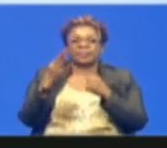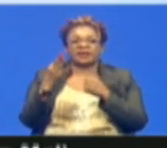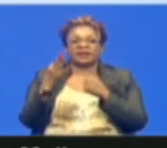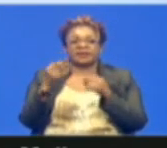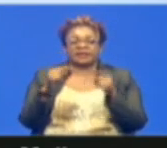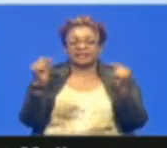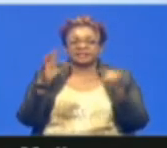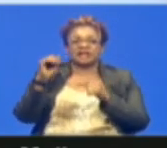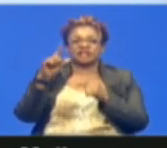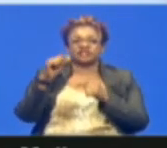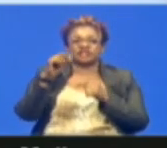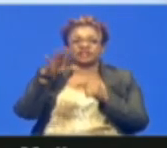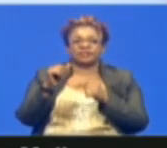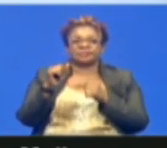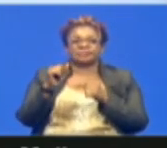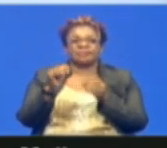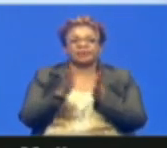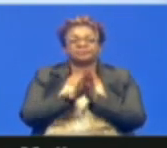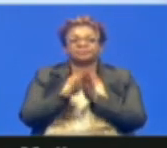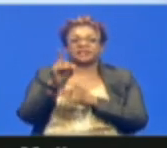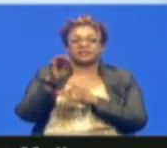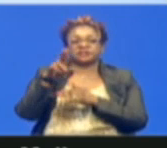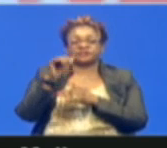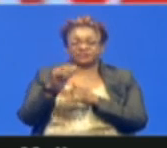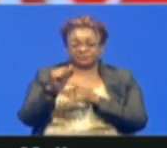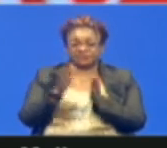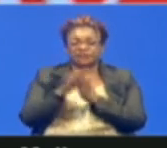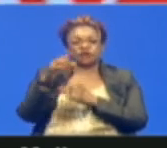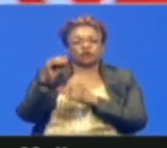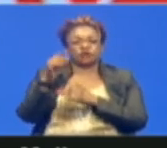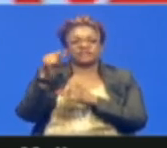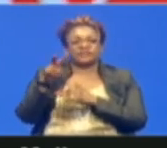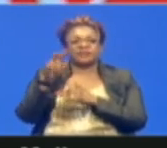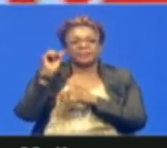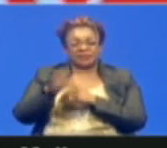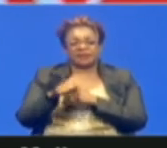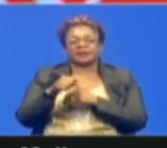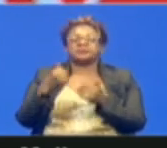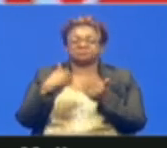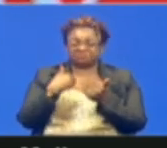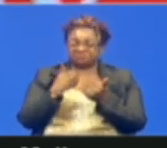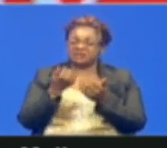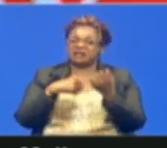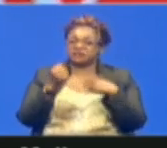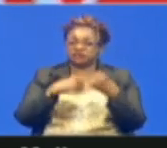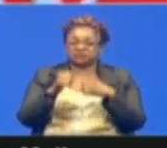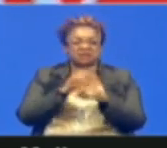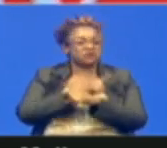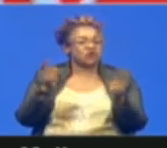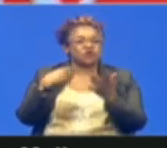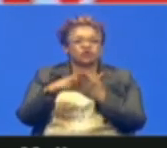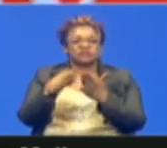against Algeria in Pool C, and DSTV and GoTV subscribers can gear up for the action at no extra